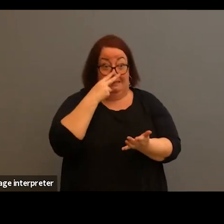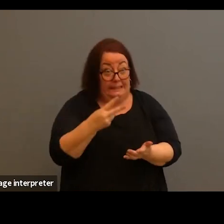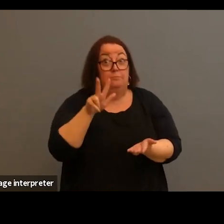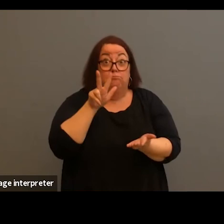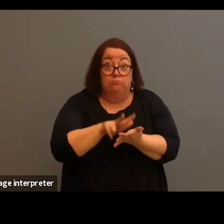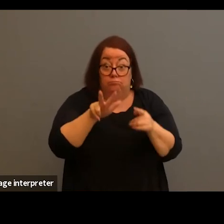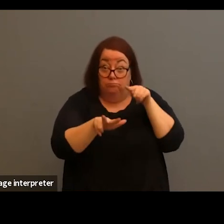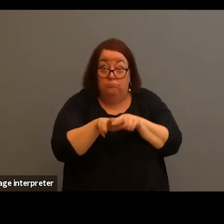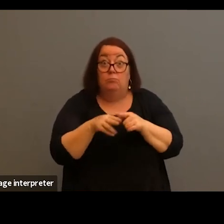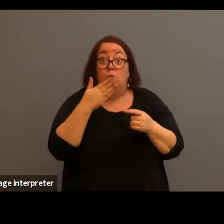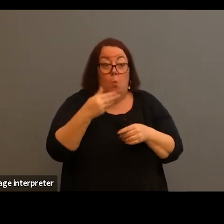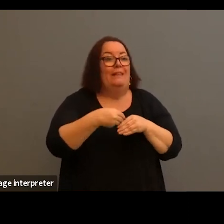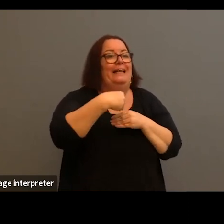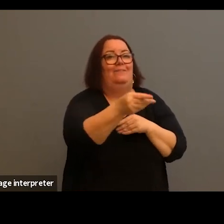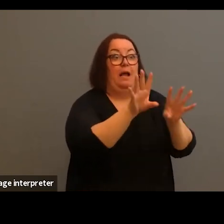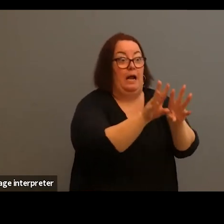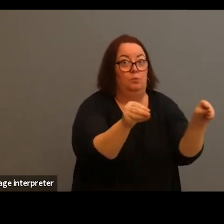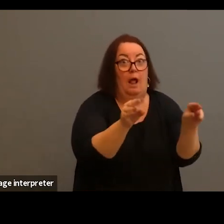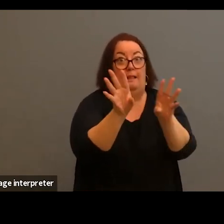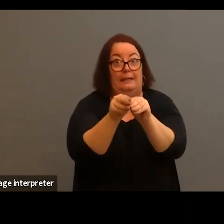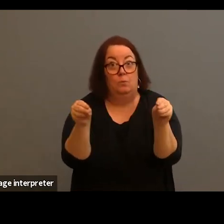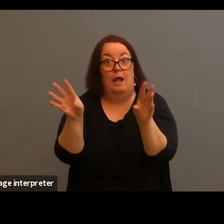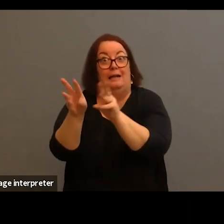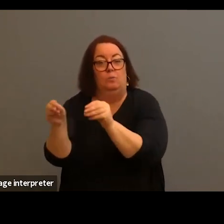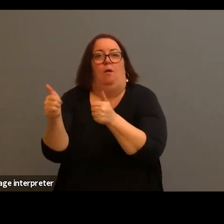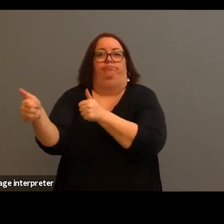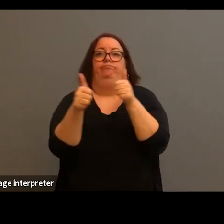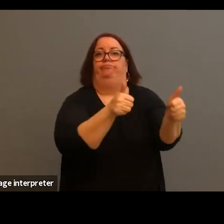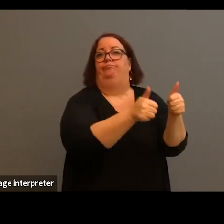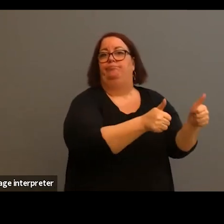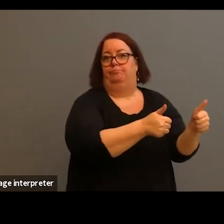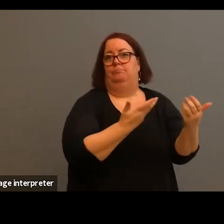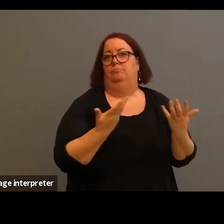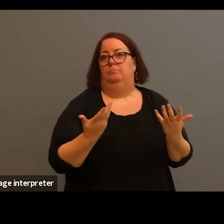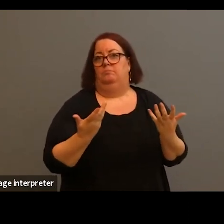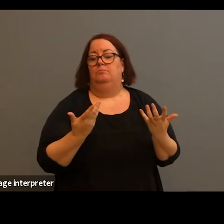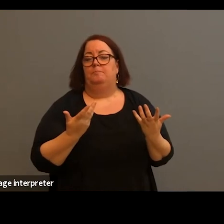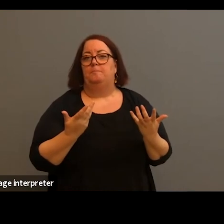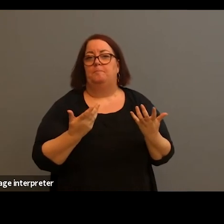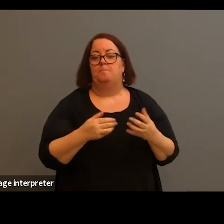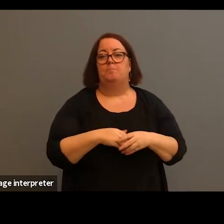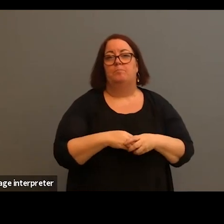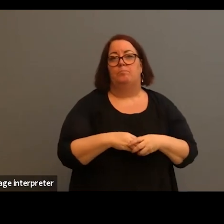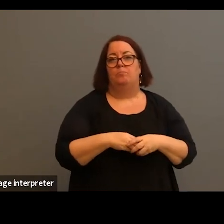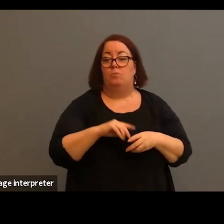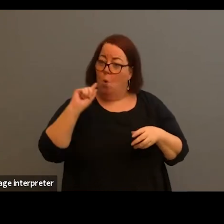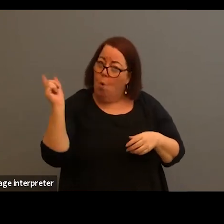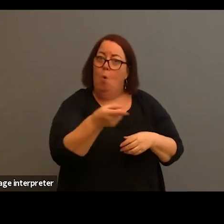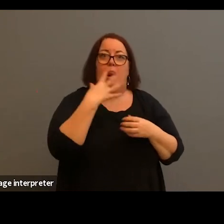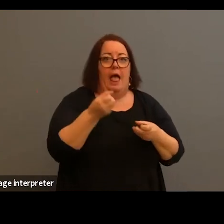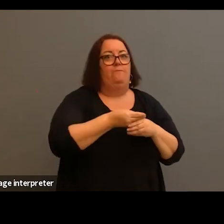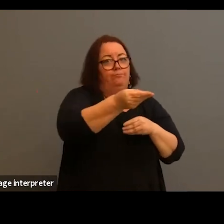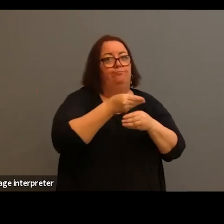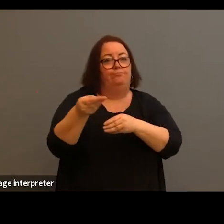are going to be accessible, as I said, and inclusive of persons with disabilities.